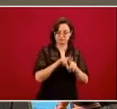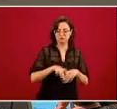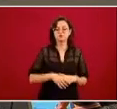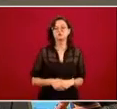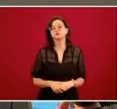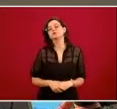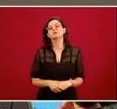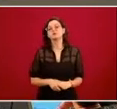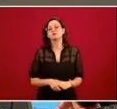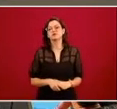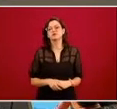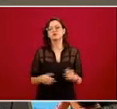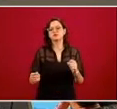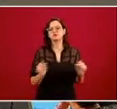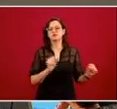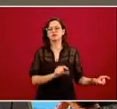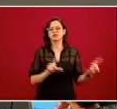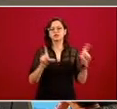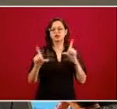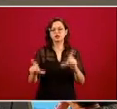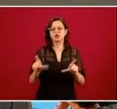is over 40%.